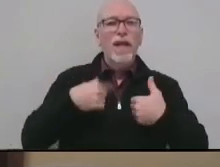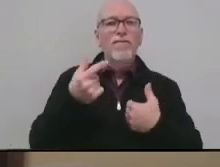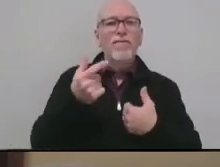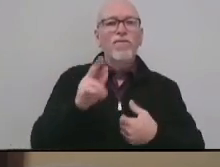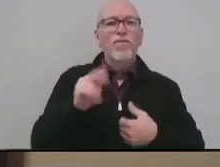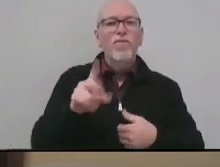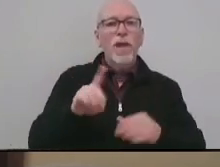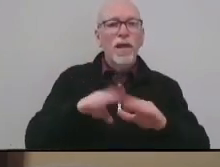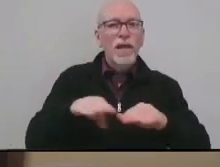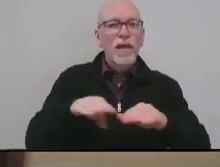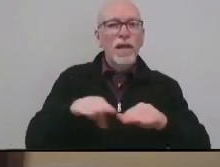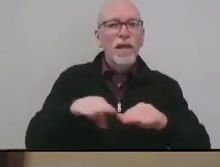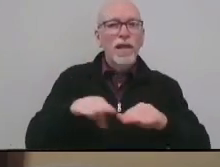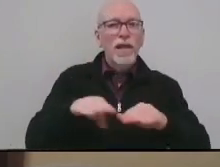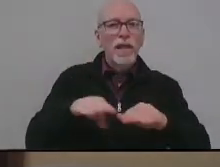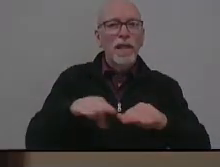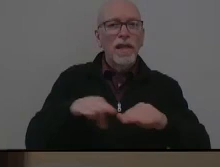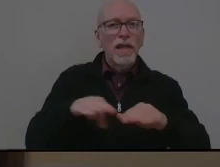be careful. I know